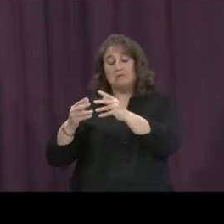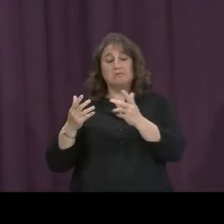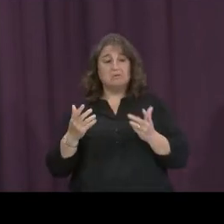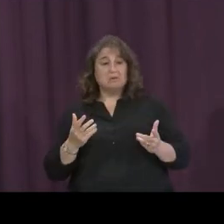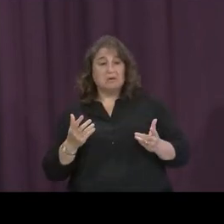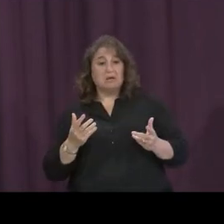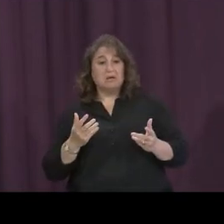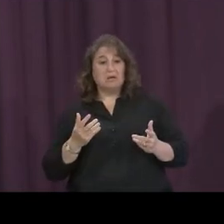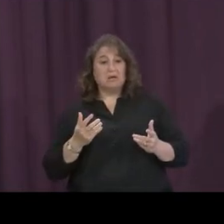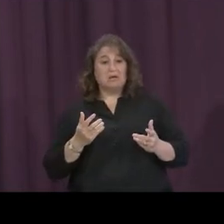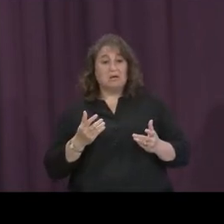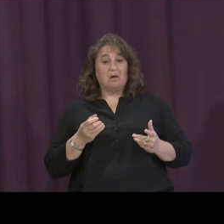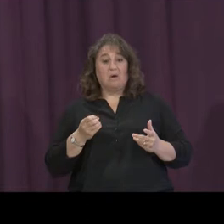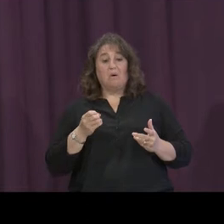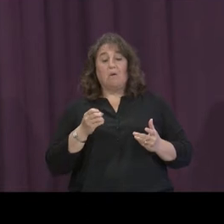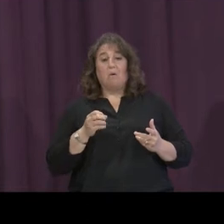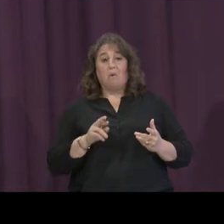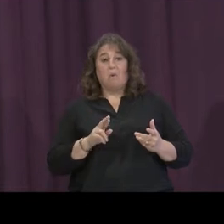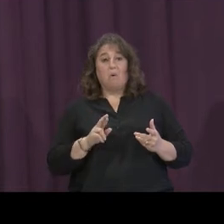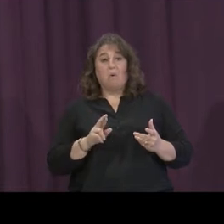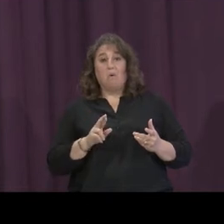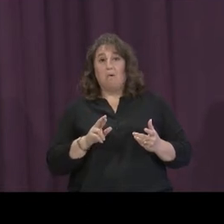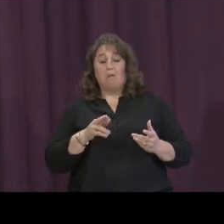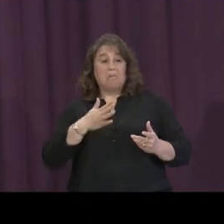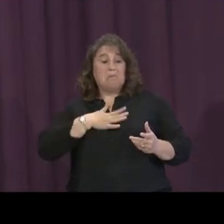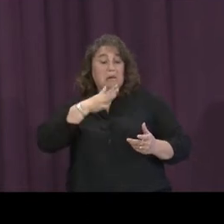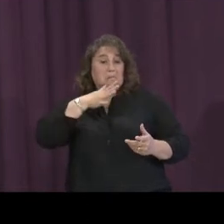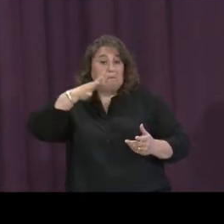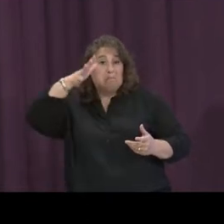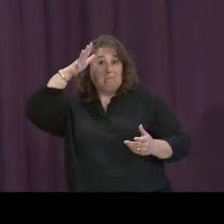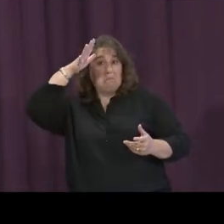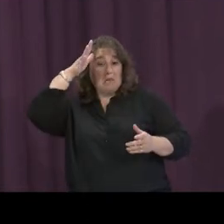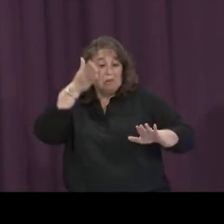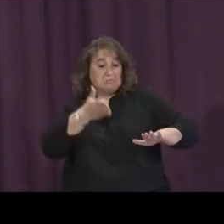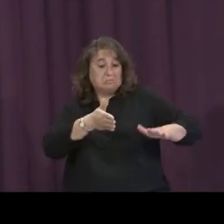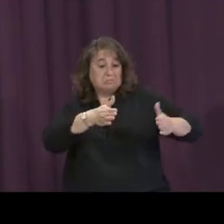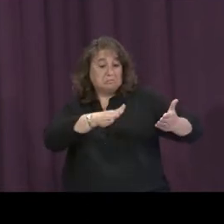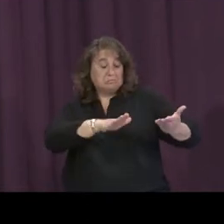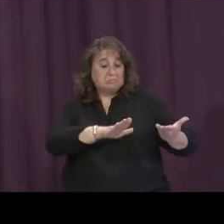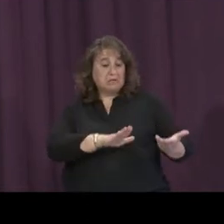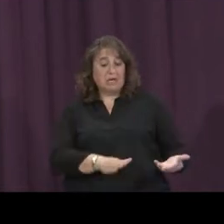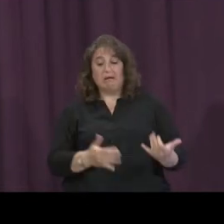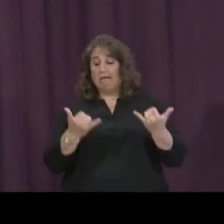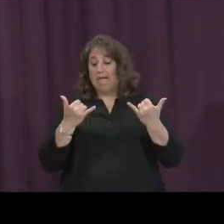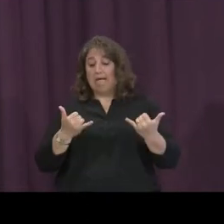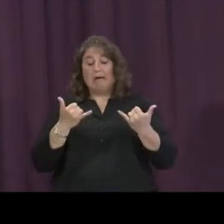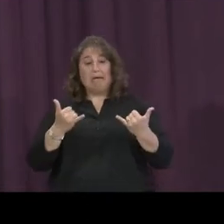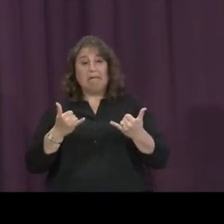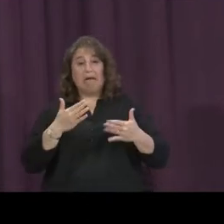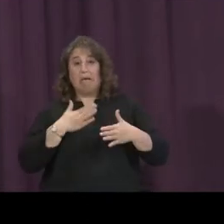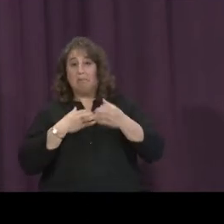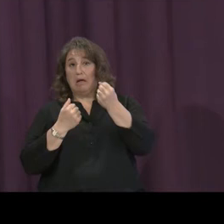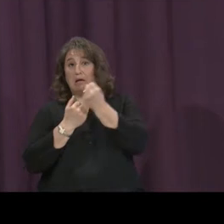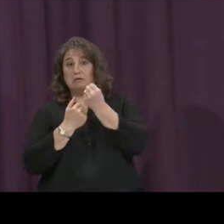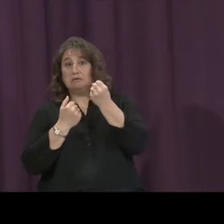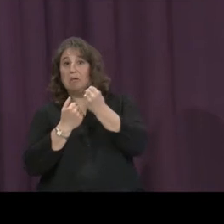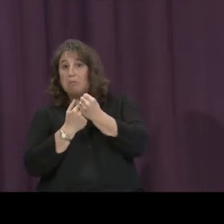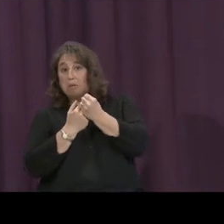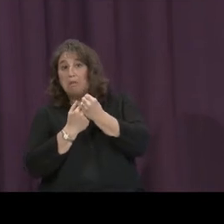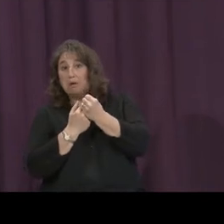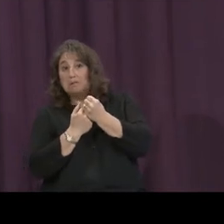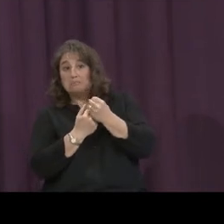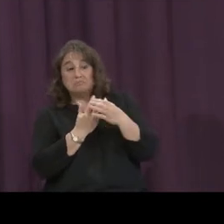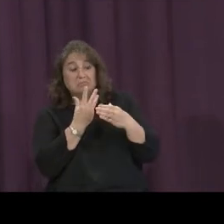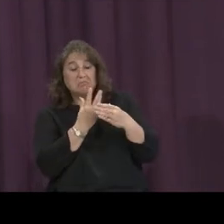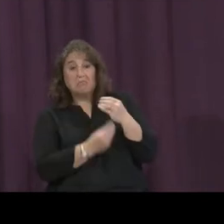we lose the support of our family. Our parents or someone might pass away and we, we don't have that in our lives. So, I think that's a,